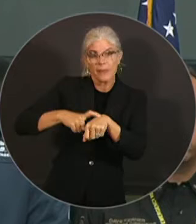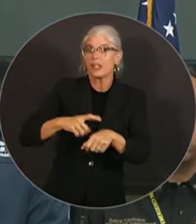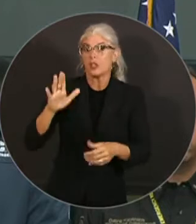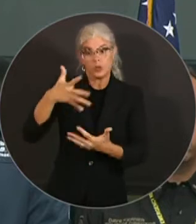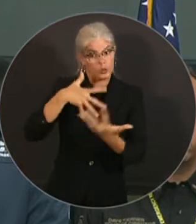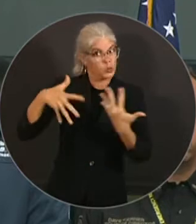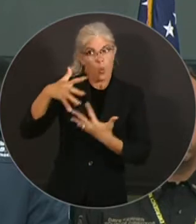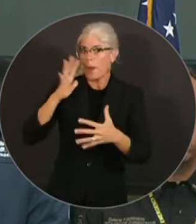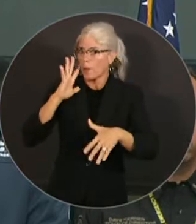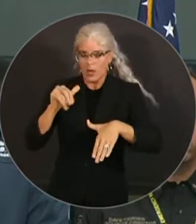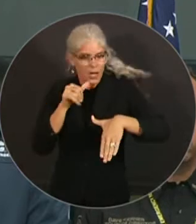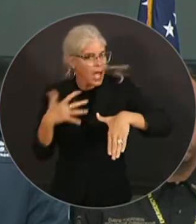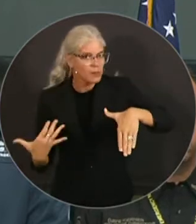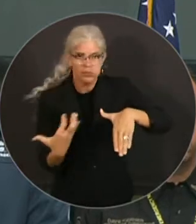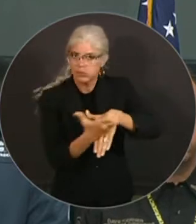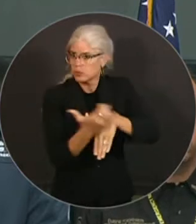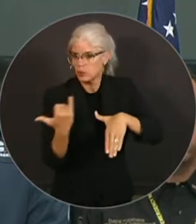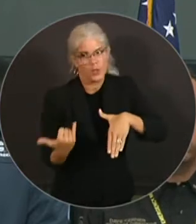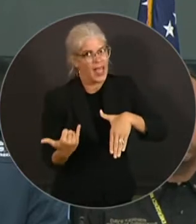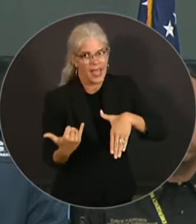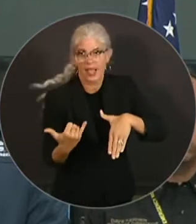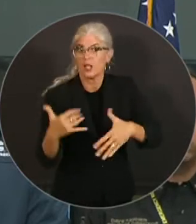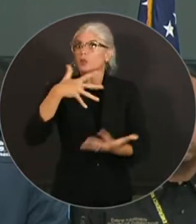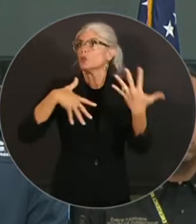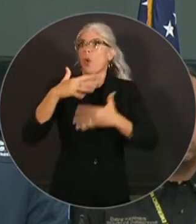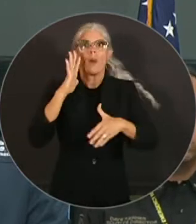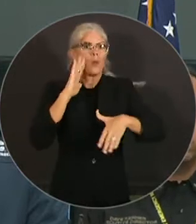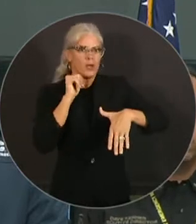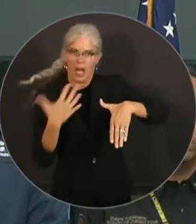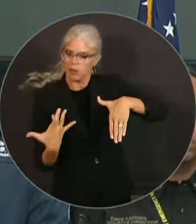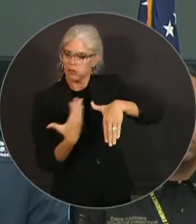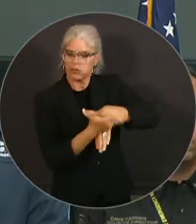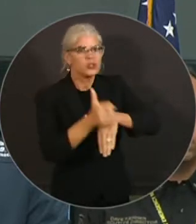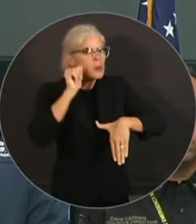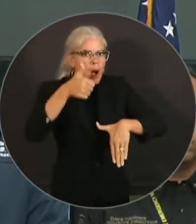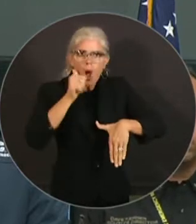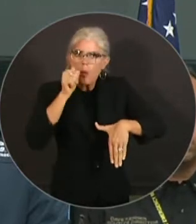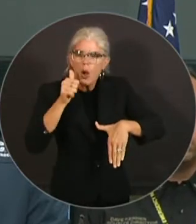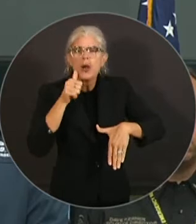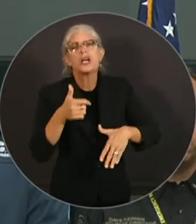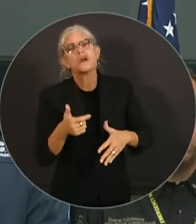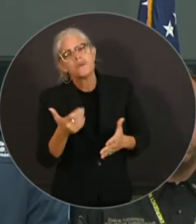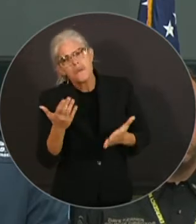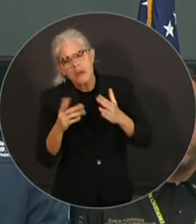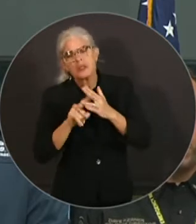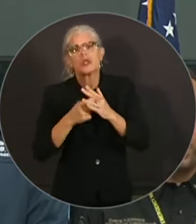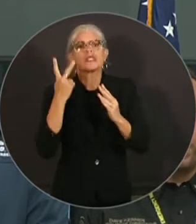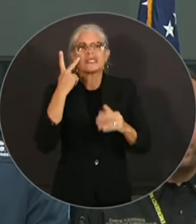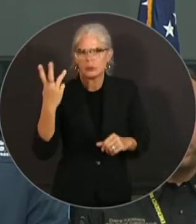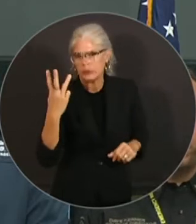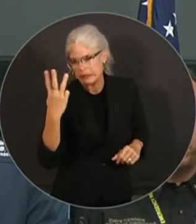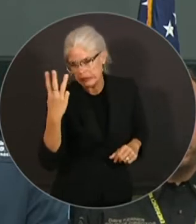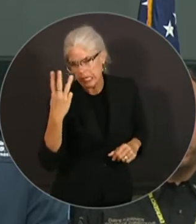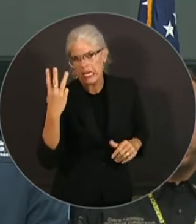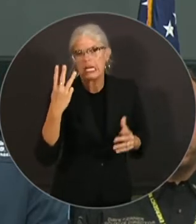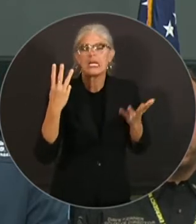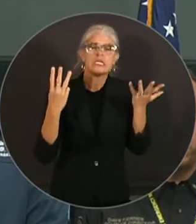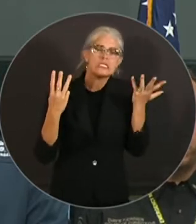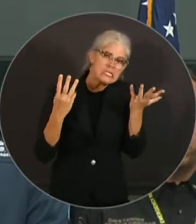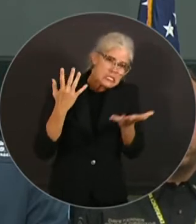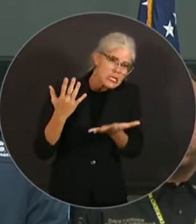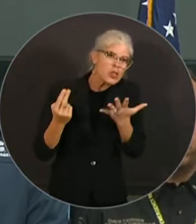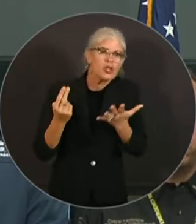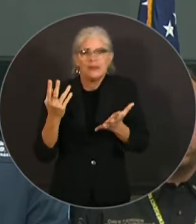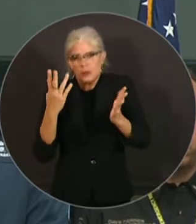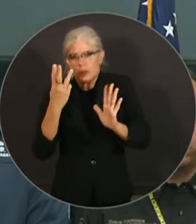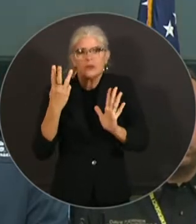hit tomorrow. We may start to see some bad weather sometime on Wednesday morning, and then obviously we're